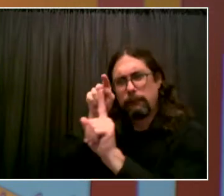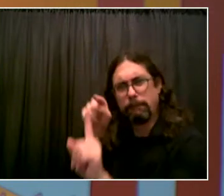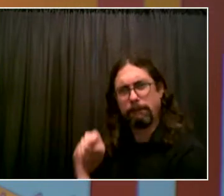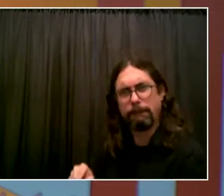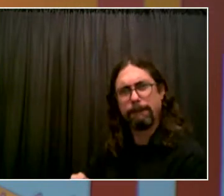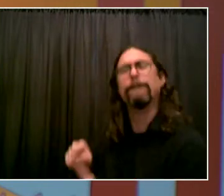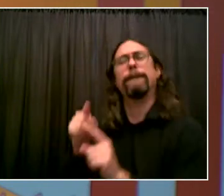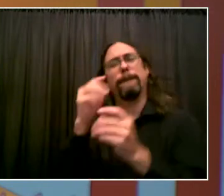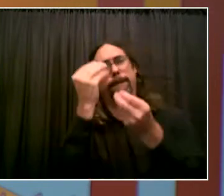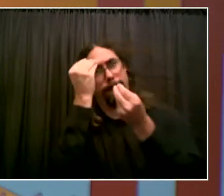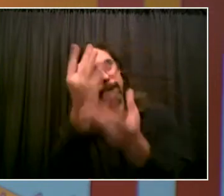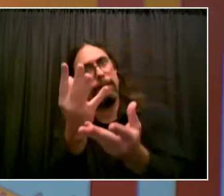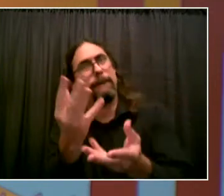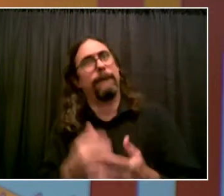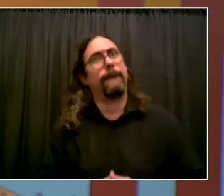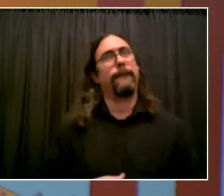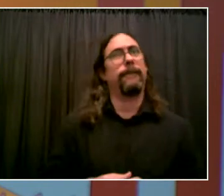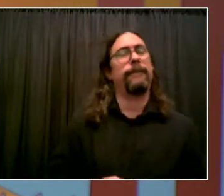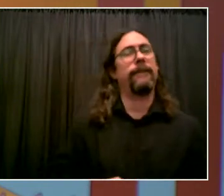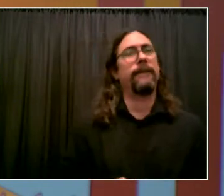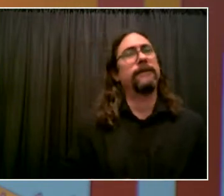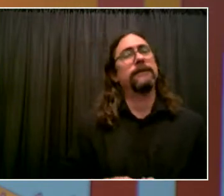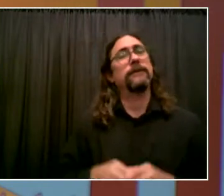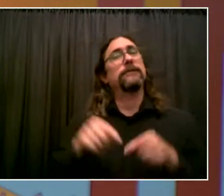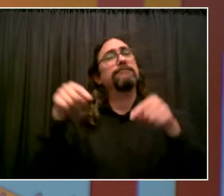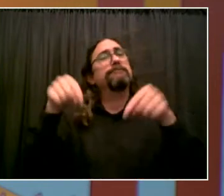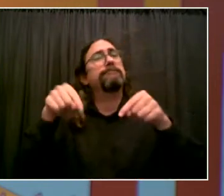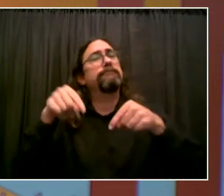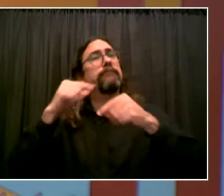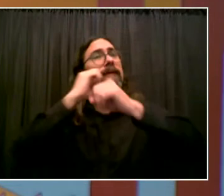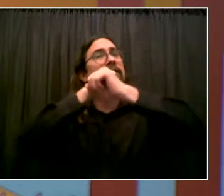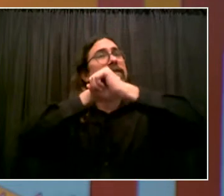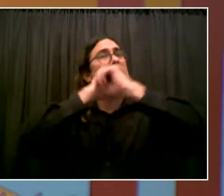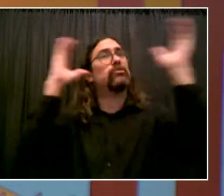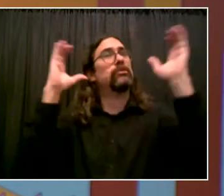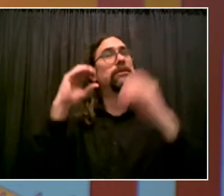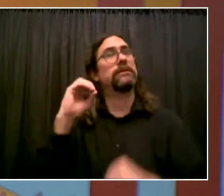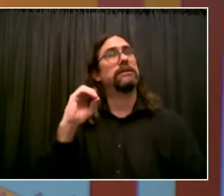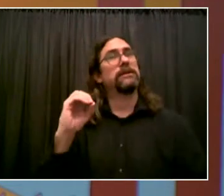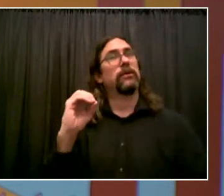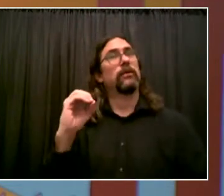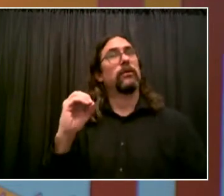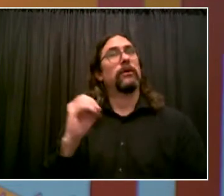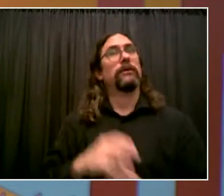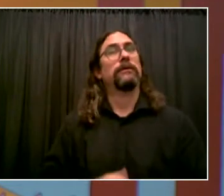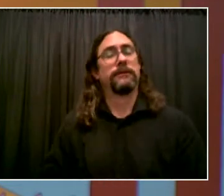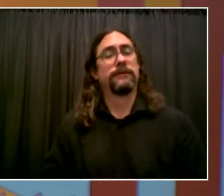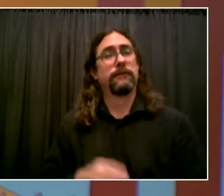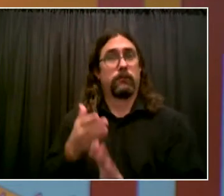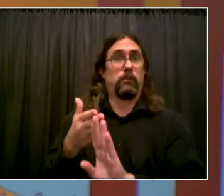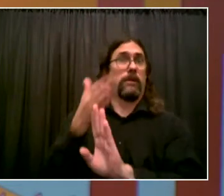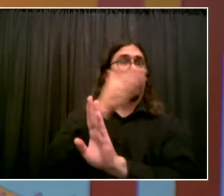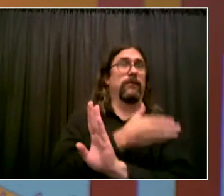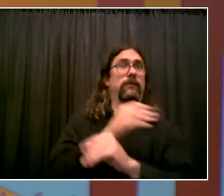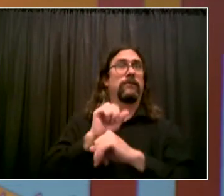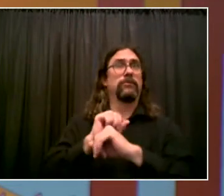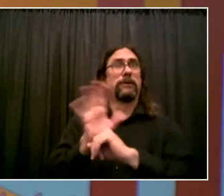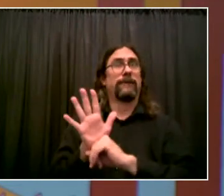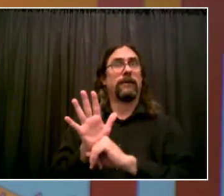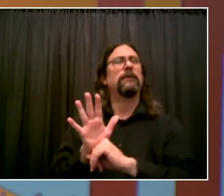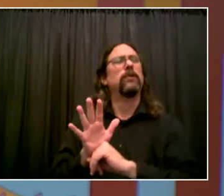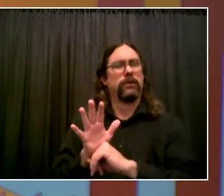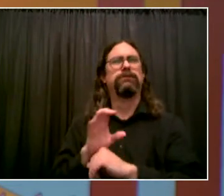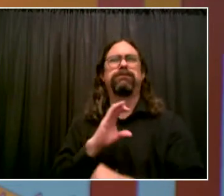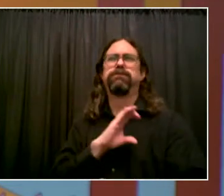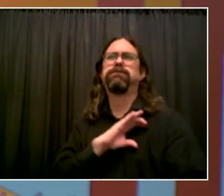NYPD played a crucial role. On failure to yield, on speeding, it was a really crucial element of Vision Zero. We also know that everything in terms